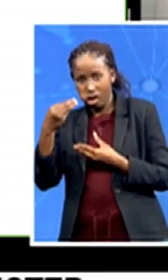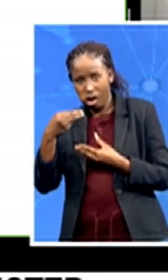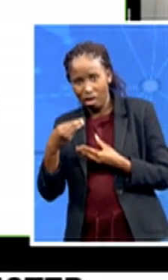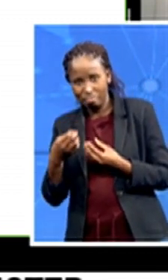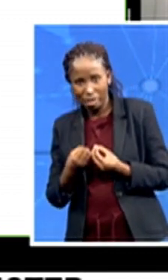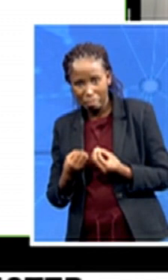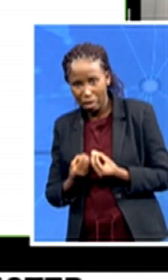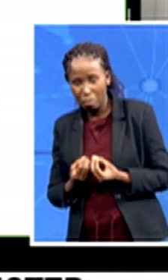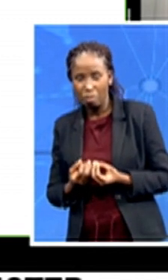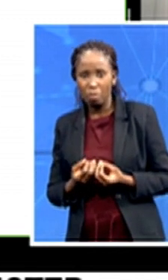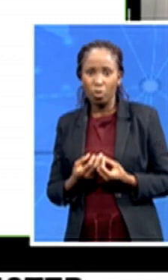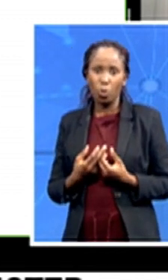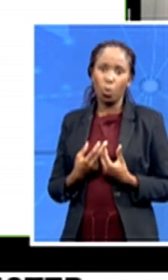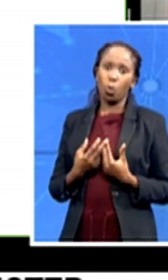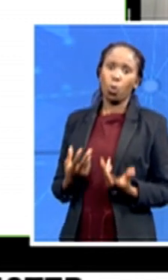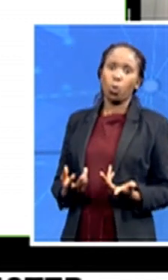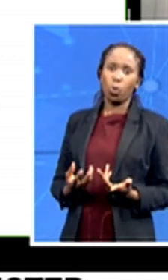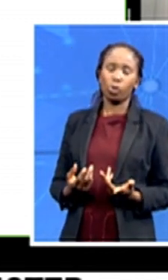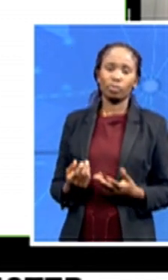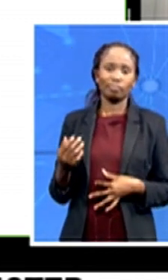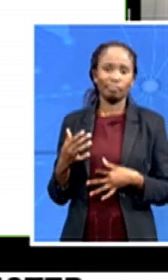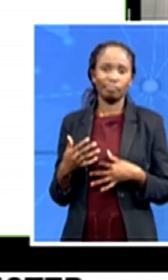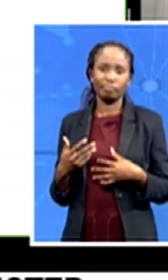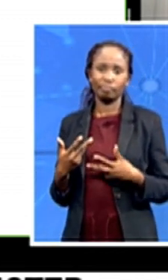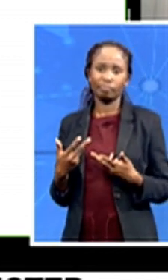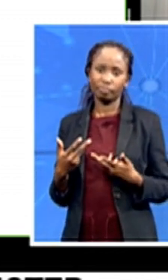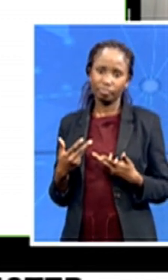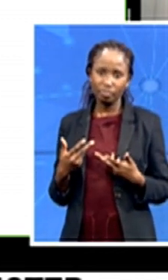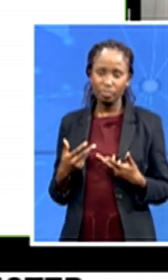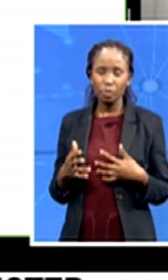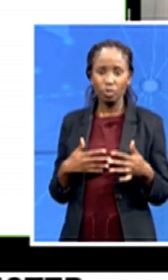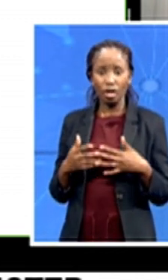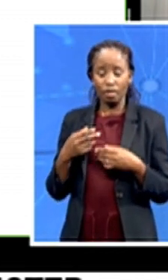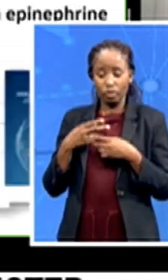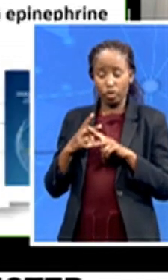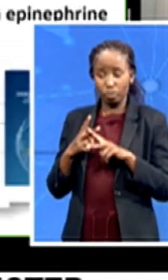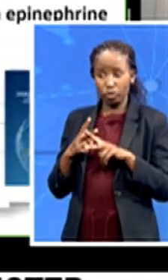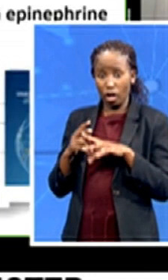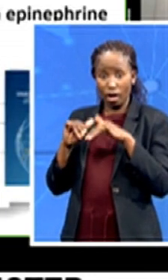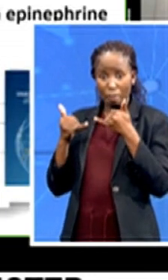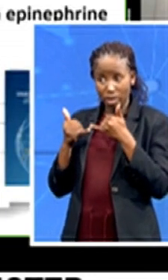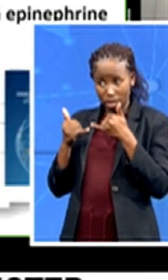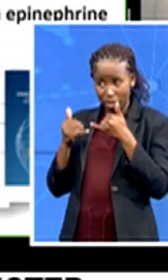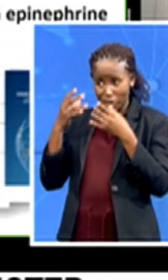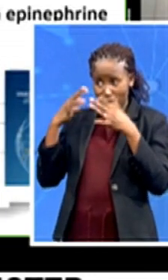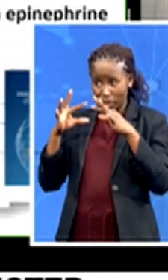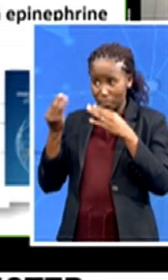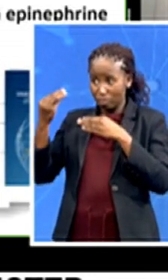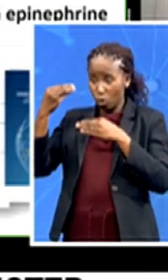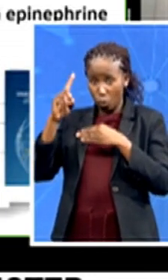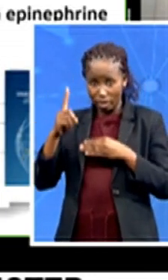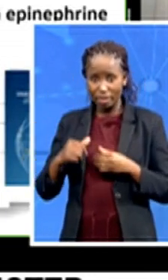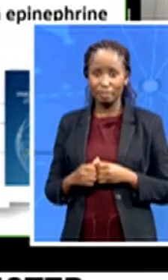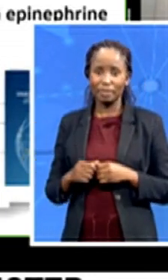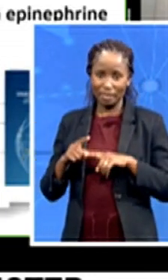or maybe a mistake in the manufacturing, whatsoever that might be. Then the next one is whether